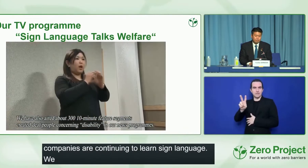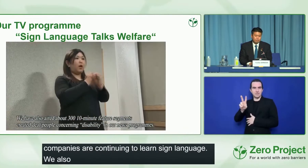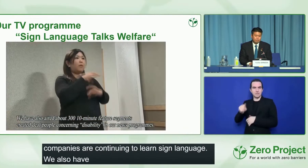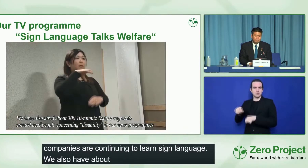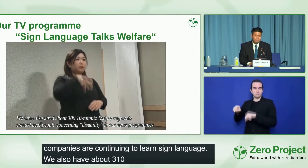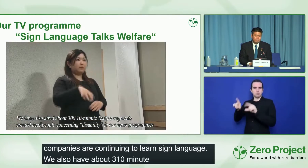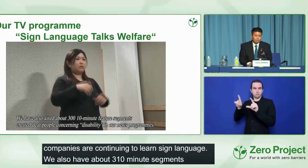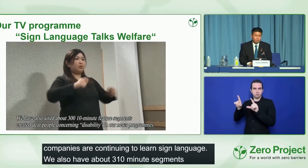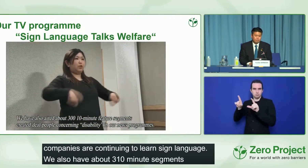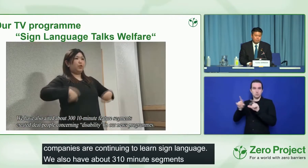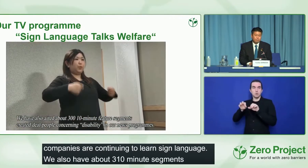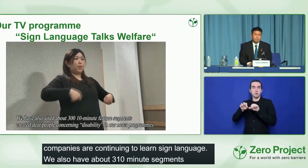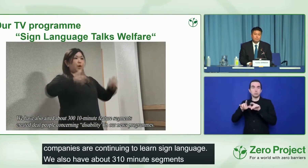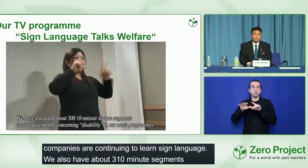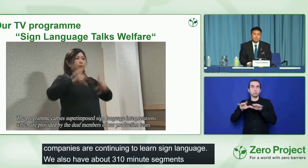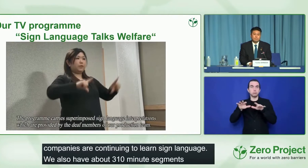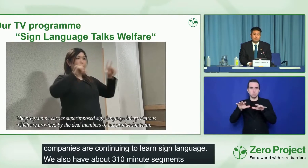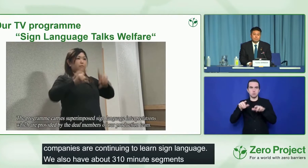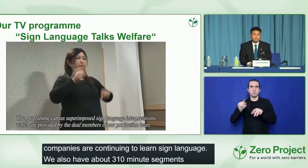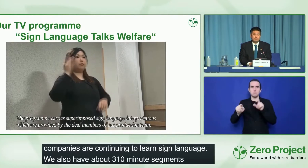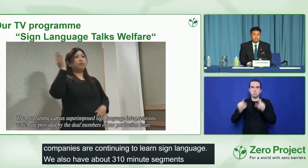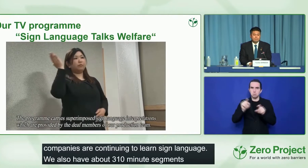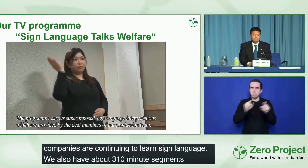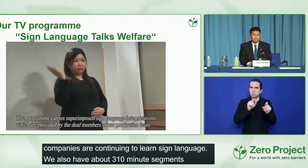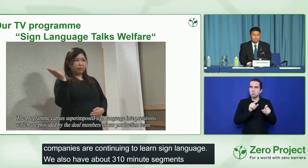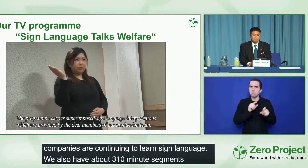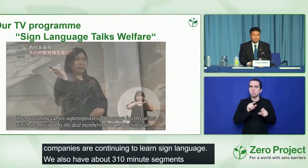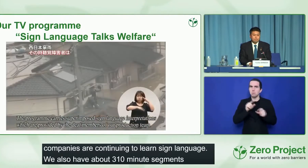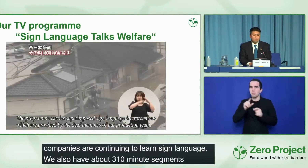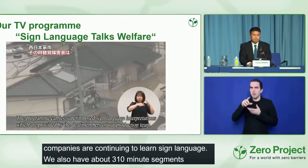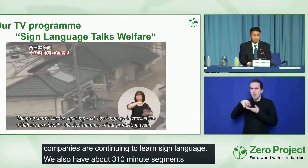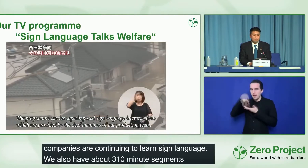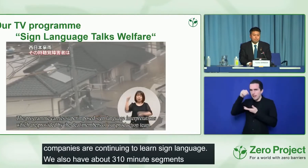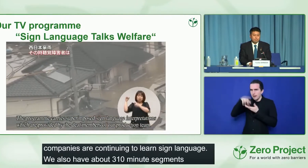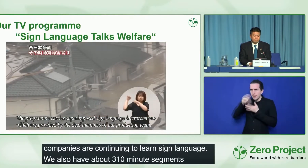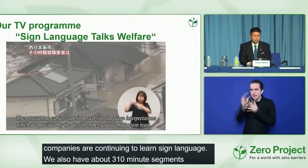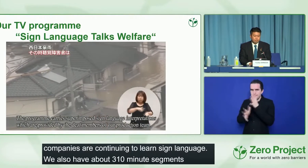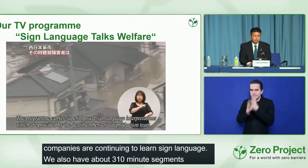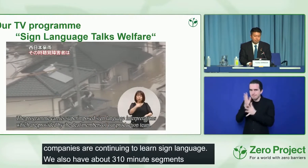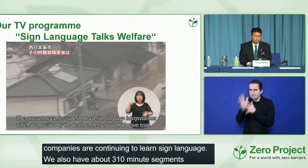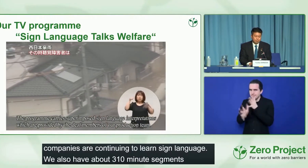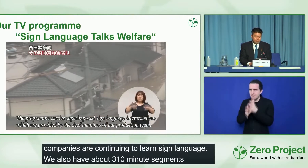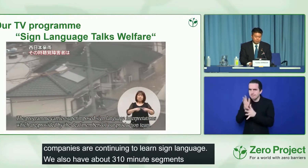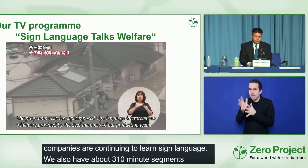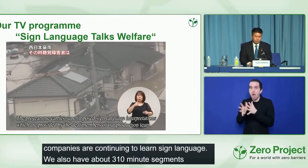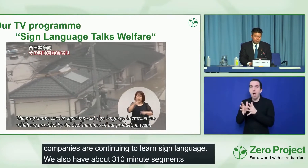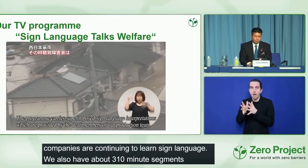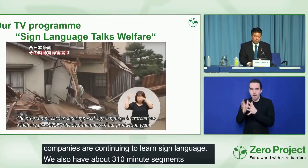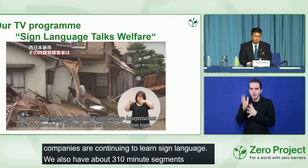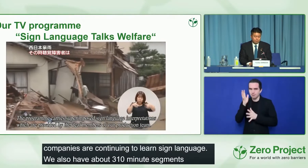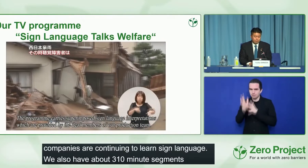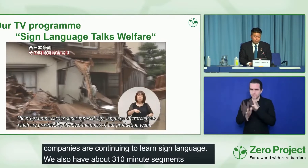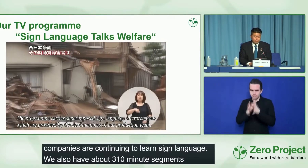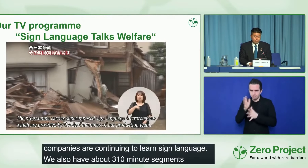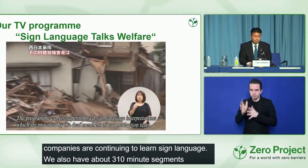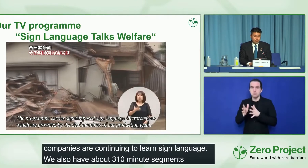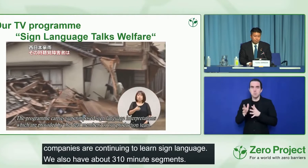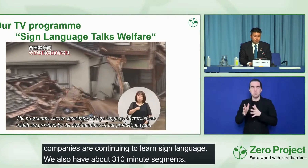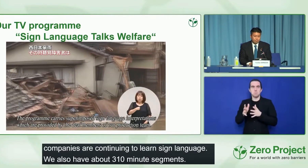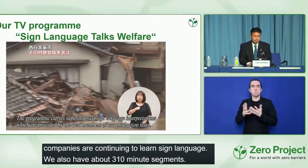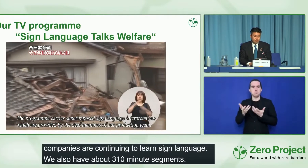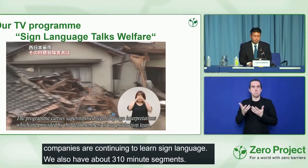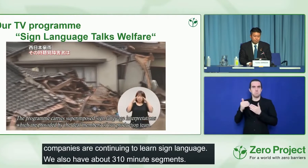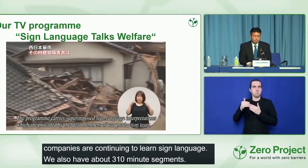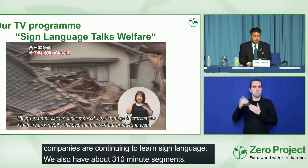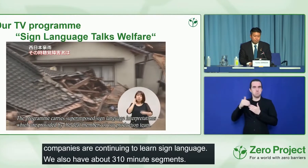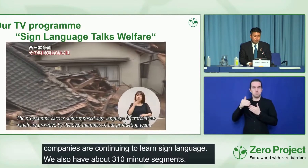programs. The program carries superimposed sign language interpretations, which